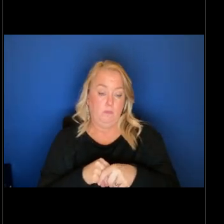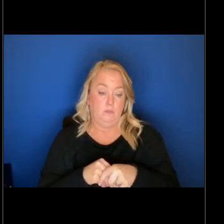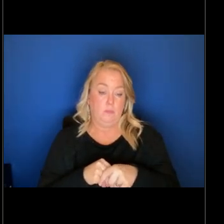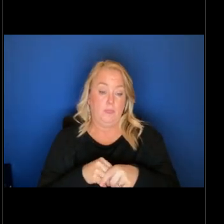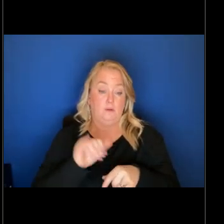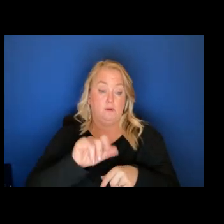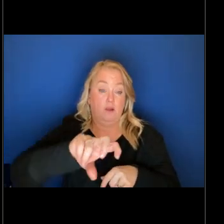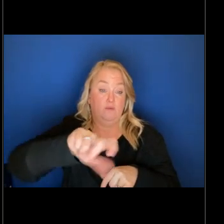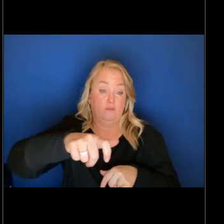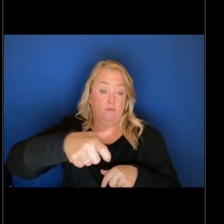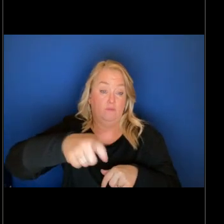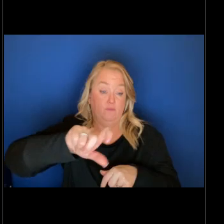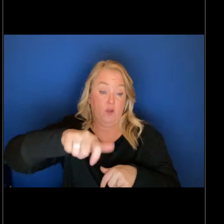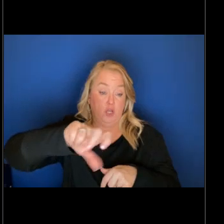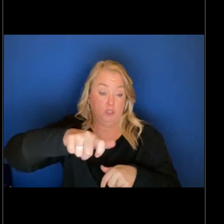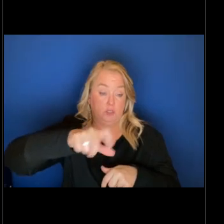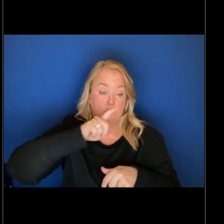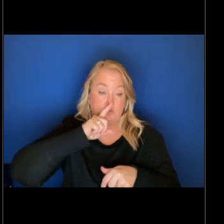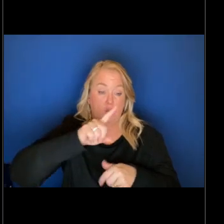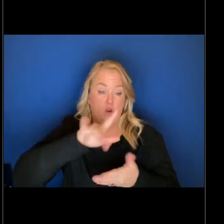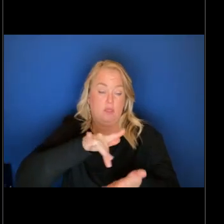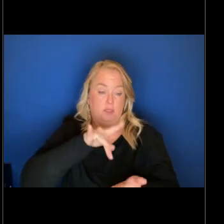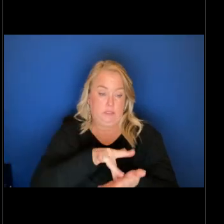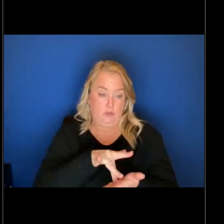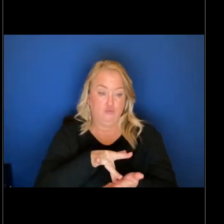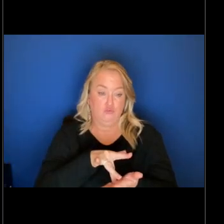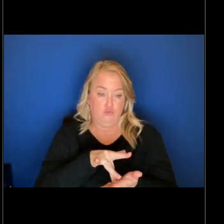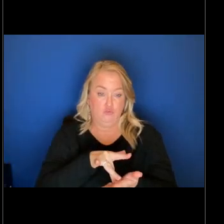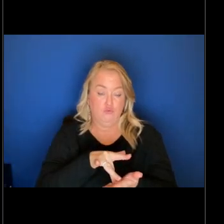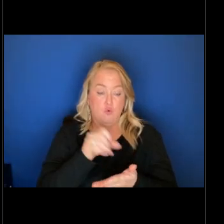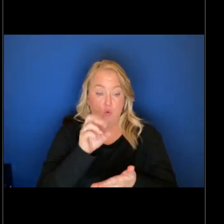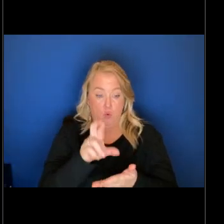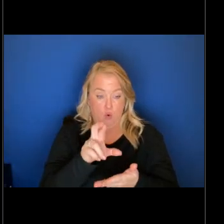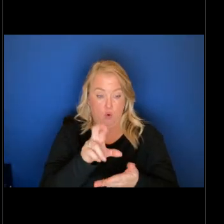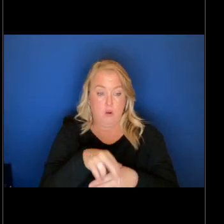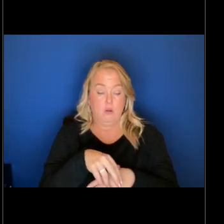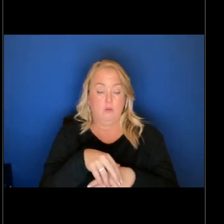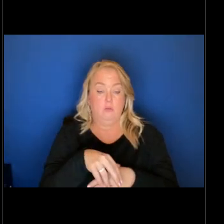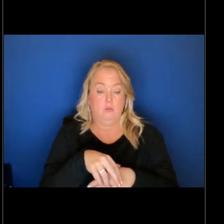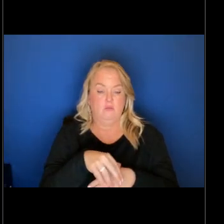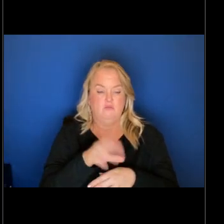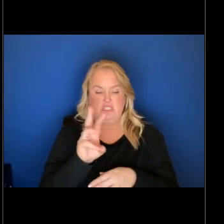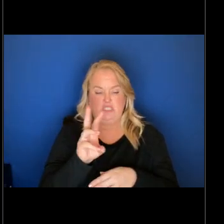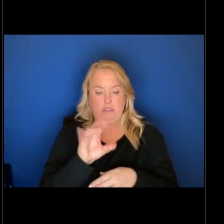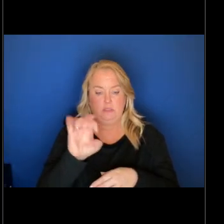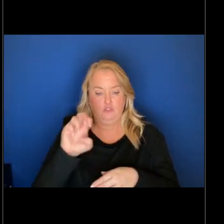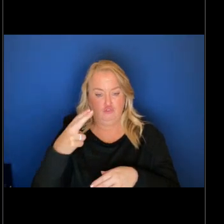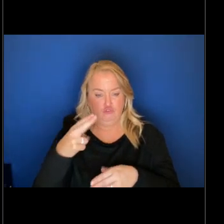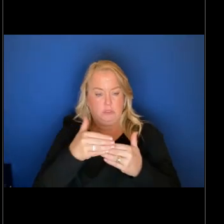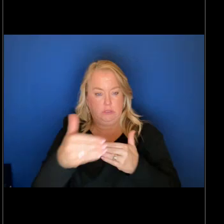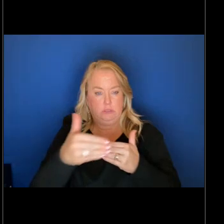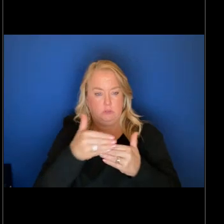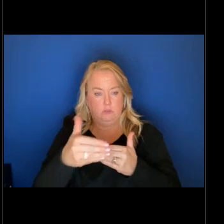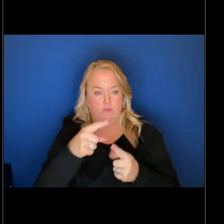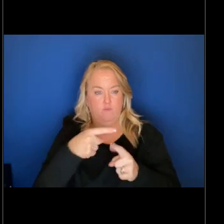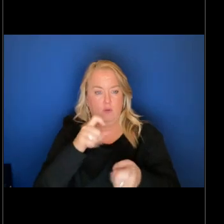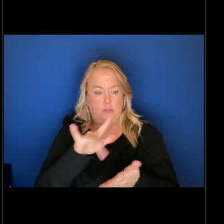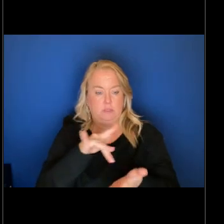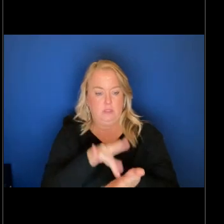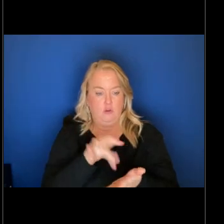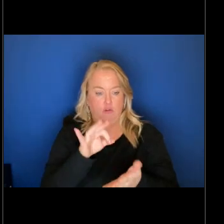Faucets are usually placed at the center of or within 6 inches of the center of the